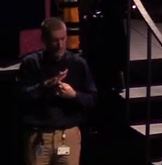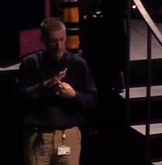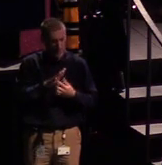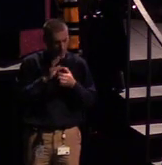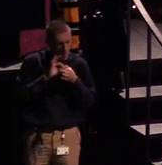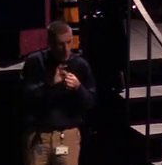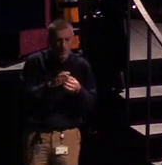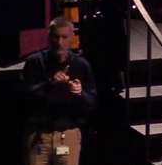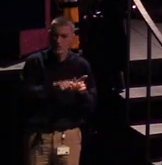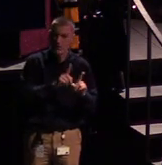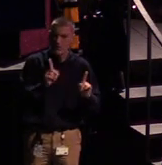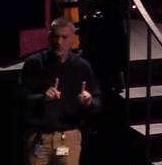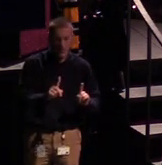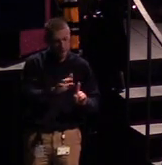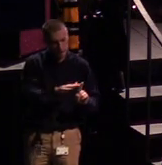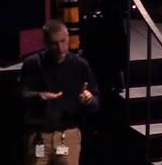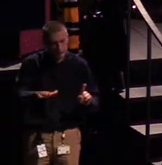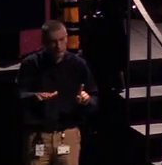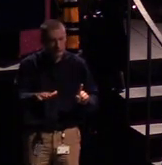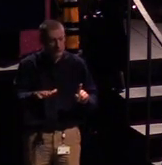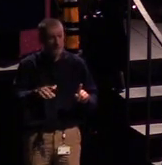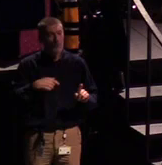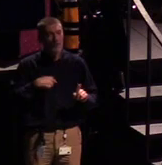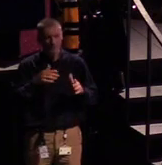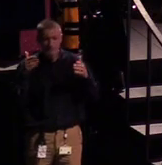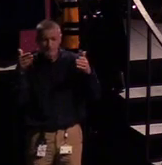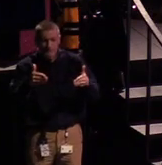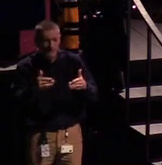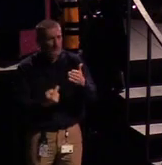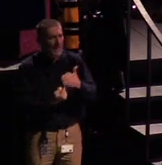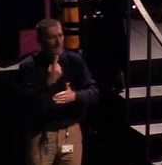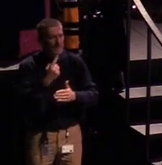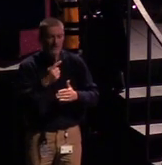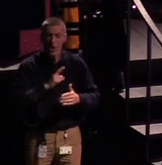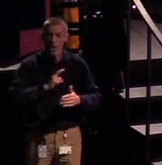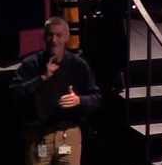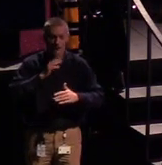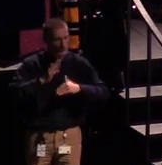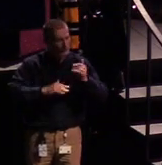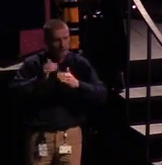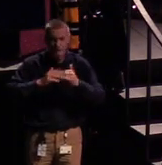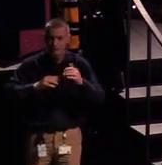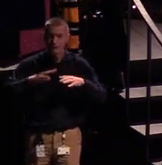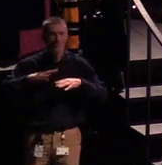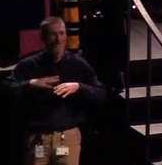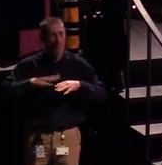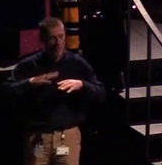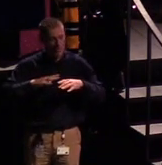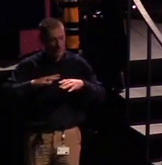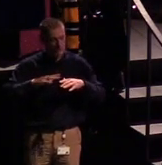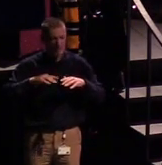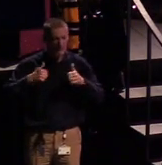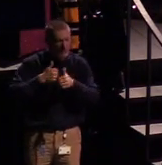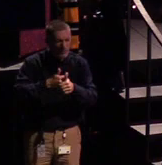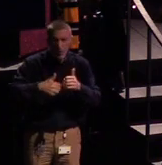and young people we focus on events that build confidence and informal support networks so disabled